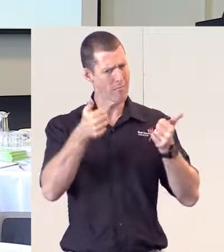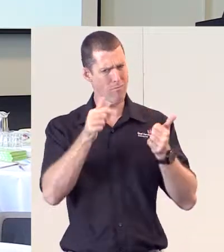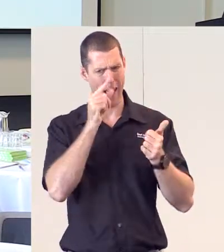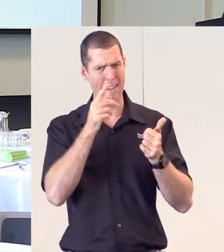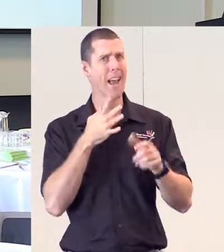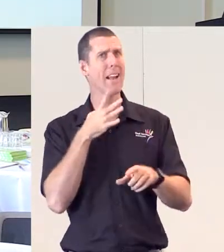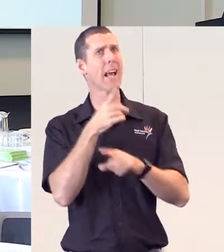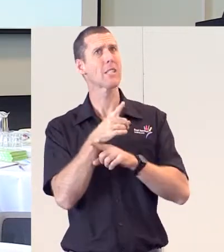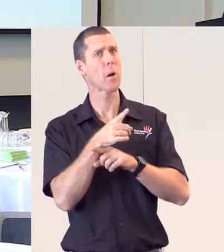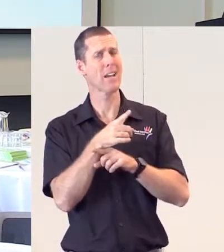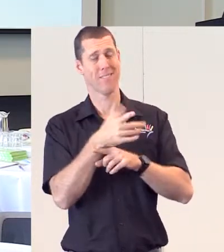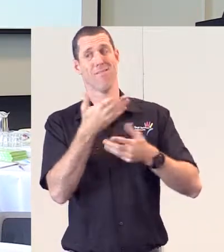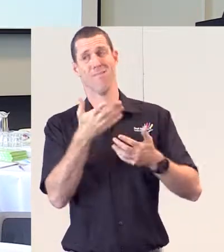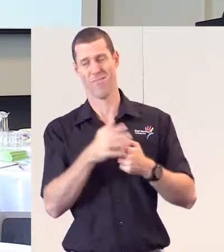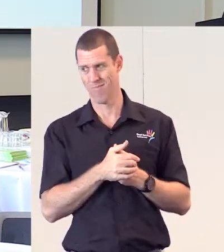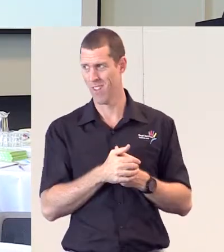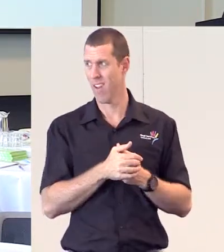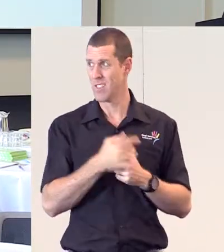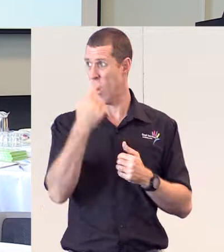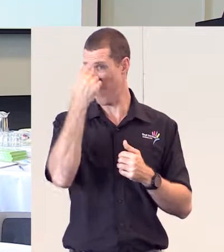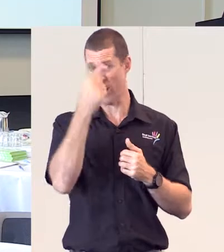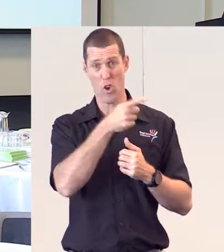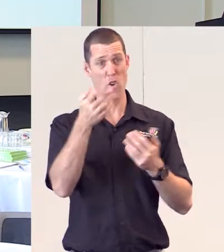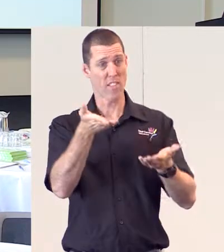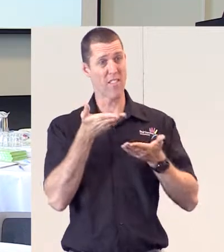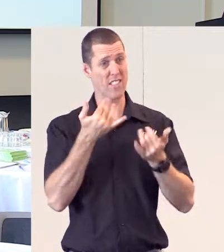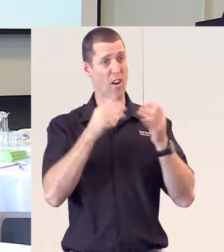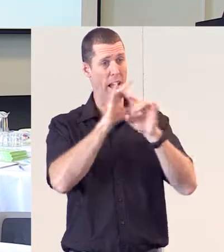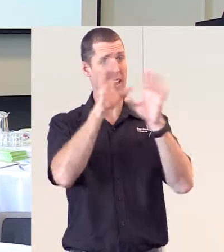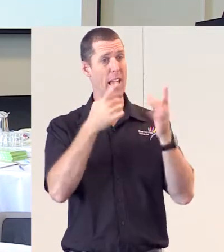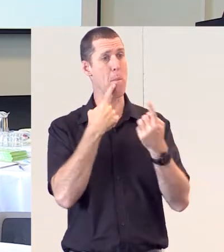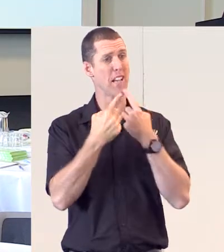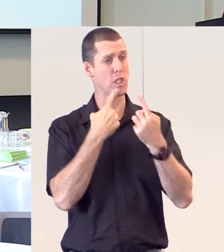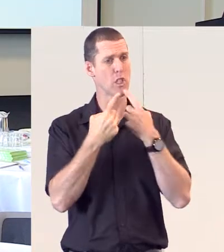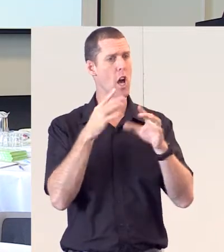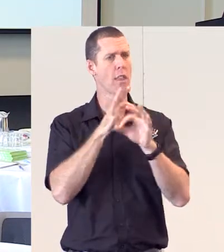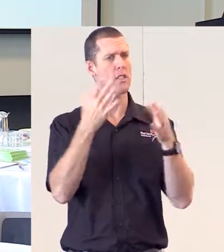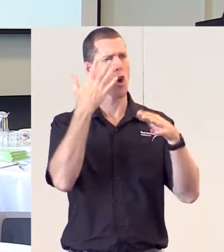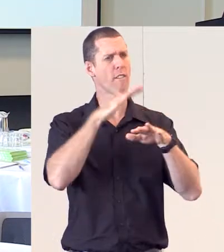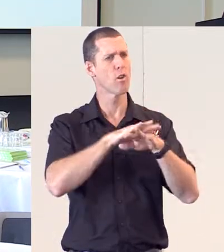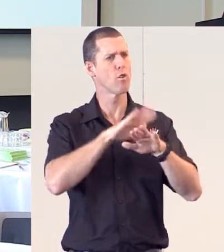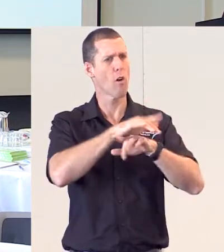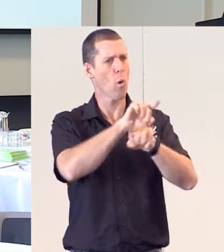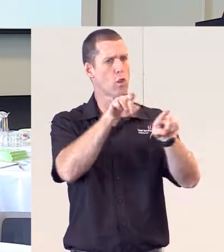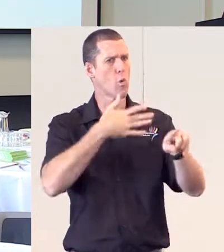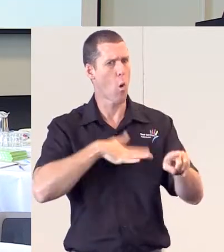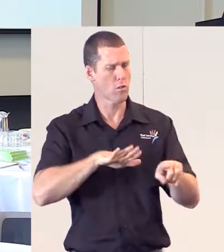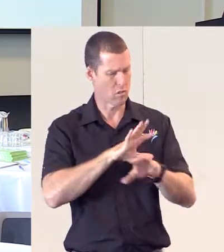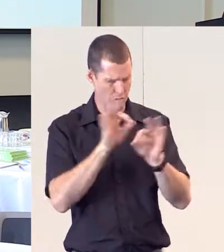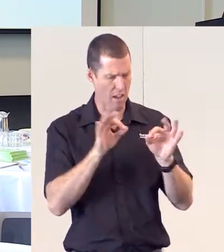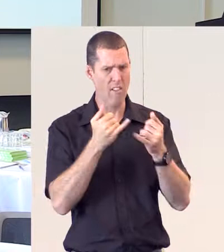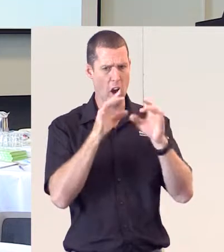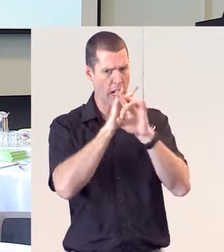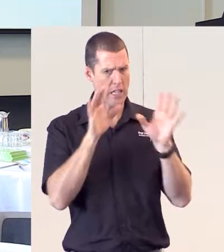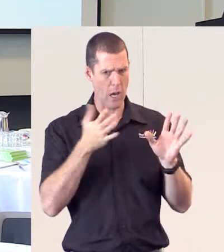next week. I mean, you've given us a really clear message. There's no confusion about what you want, and I'm going